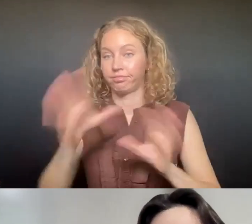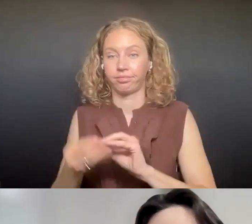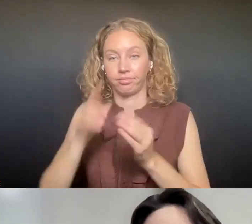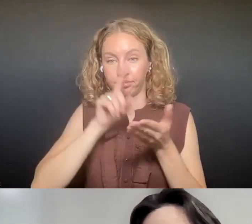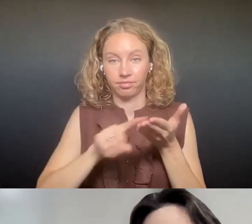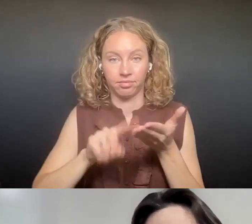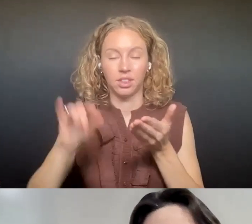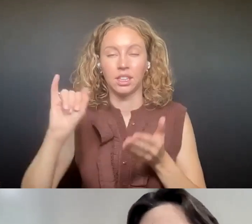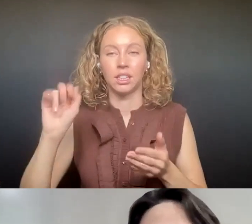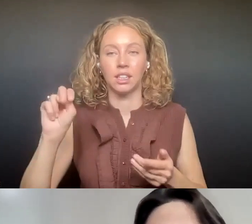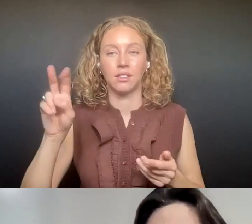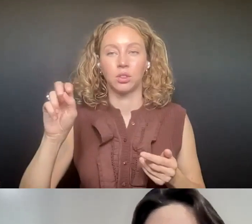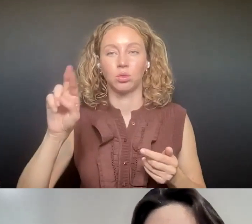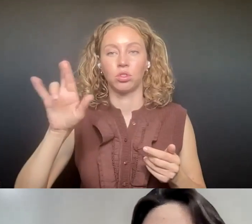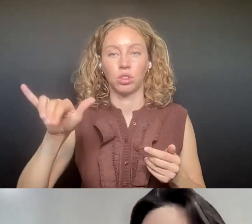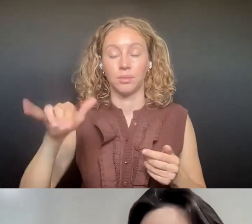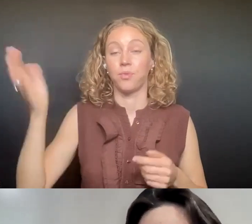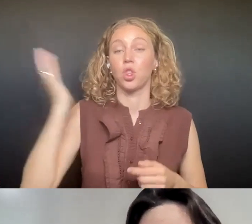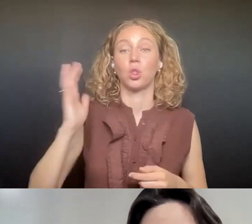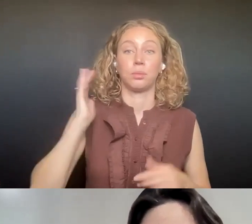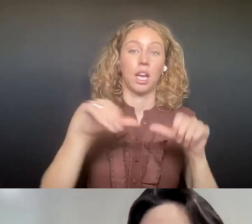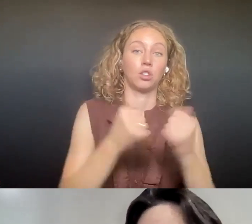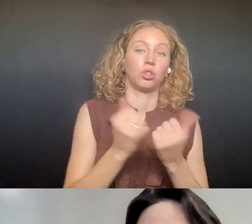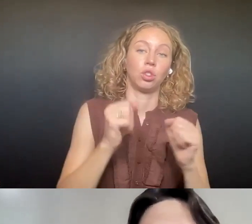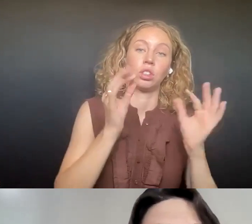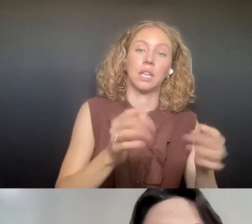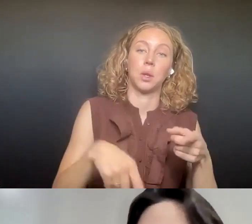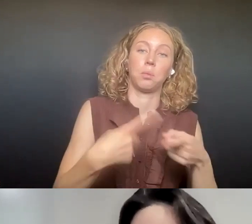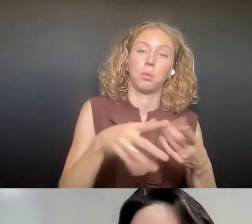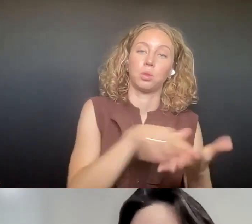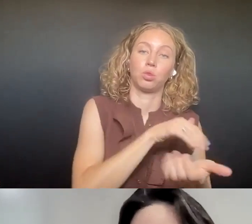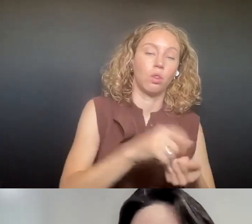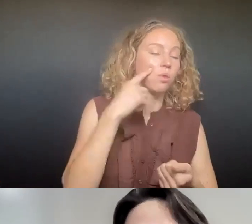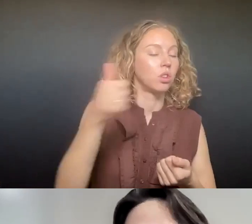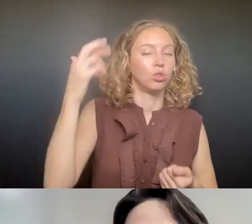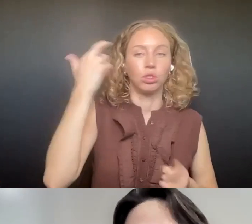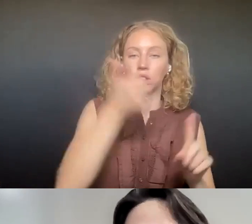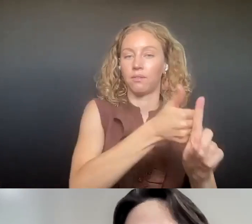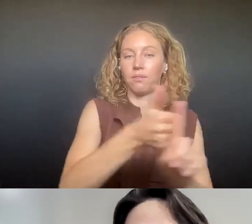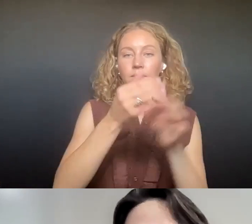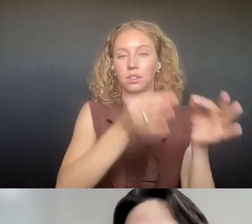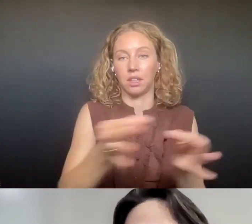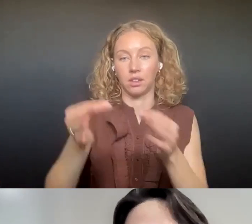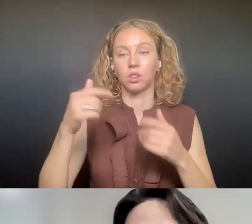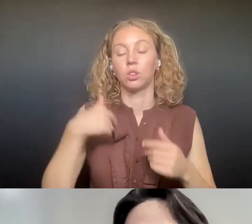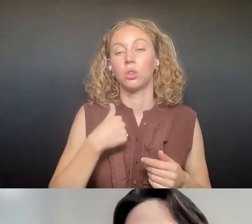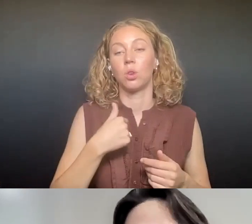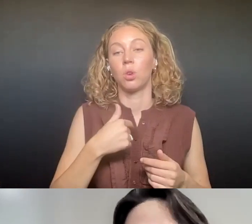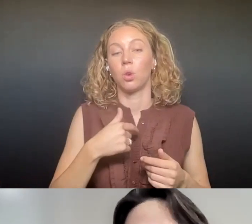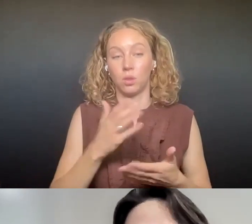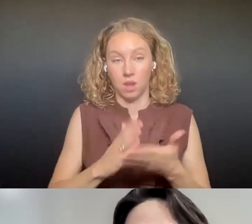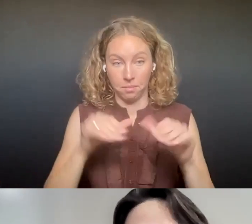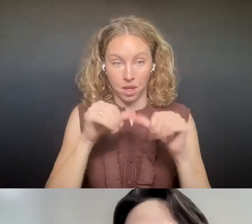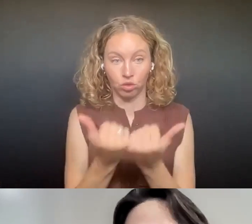until recently, agencies could just destroy kits at their own discretion for whatever reason. So I've seen agencies